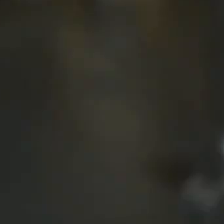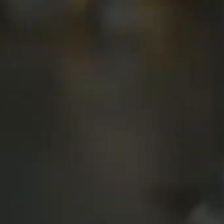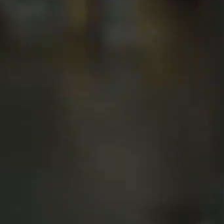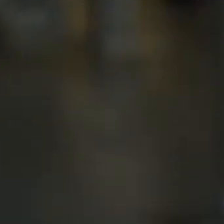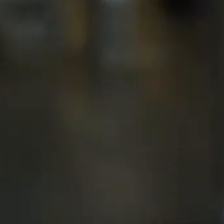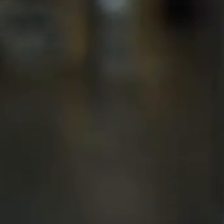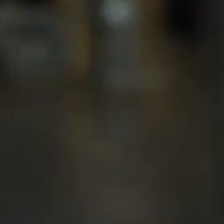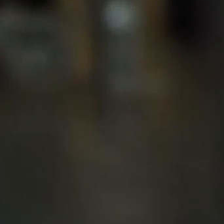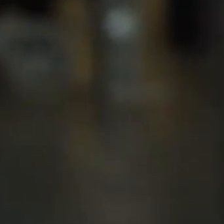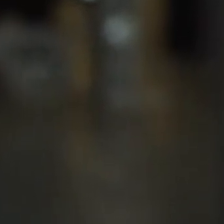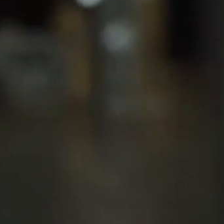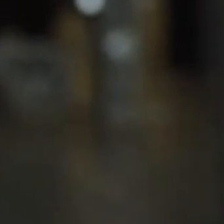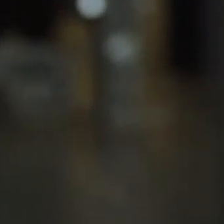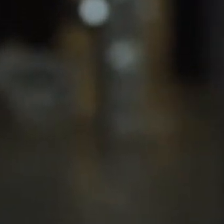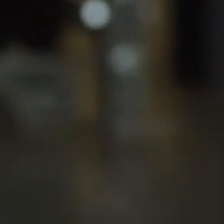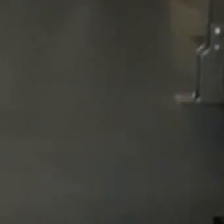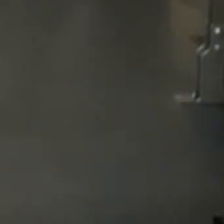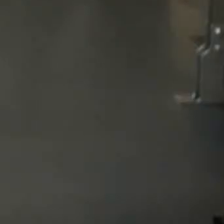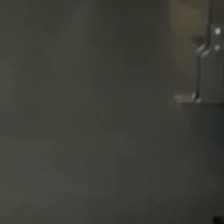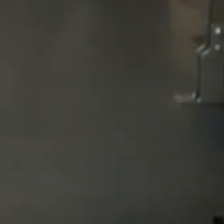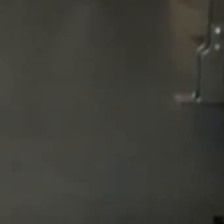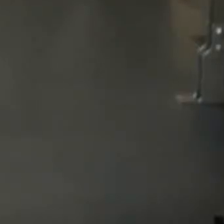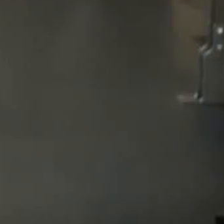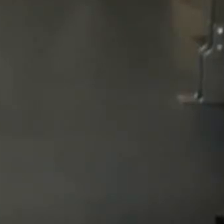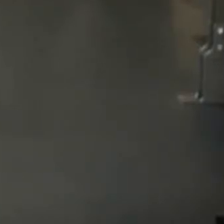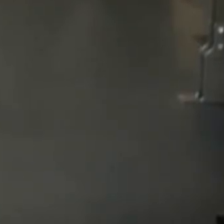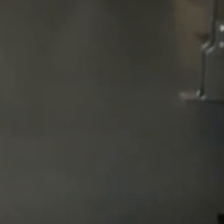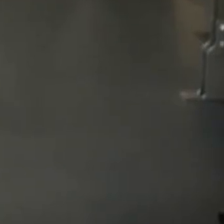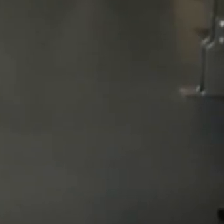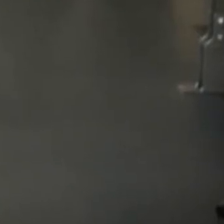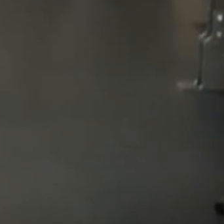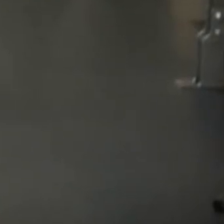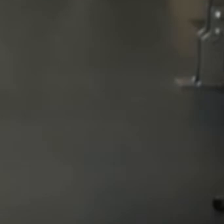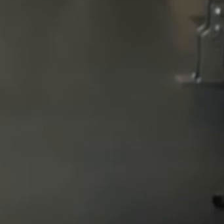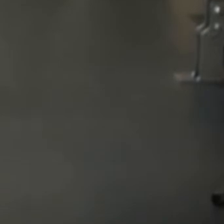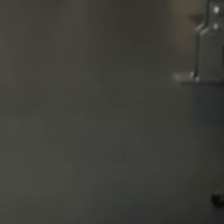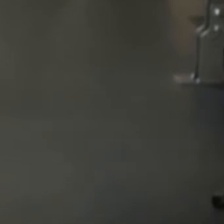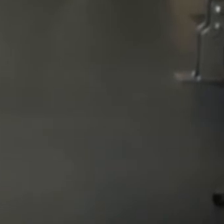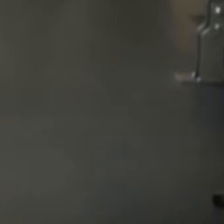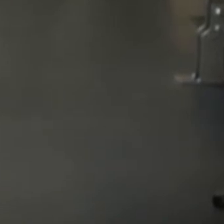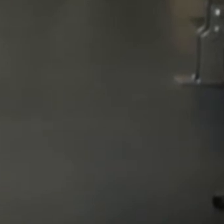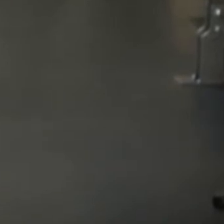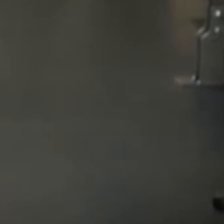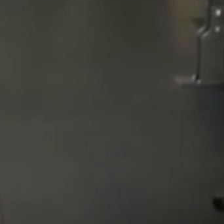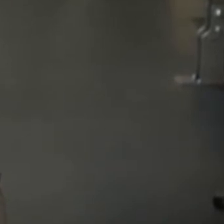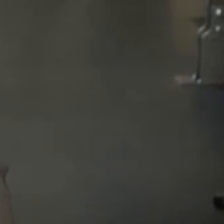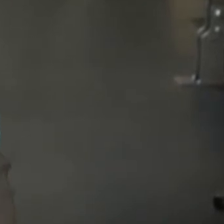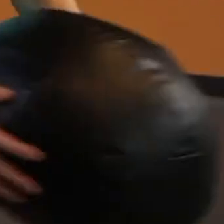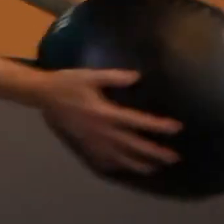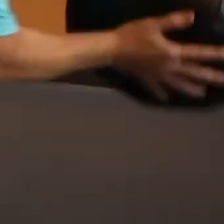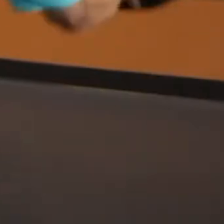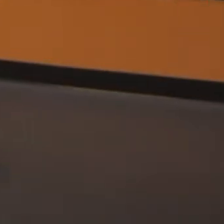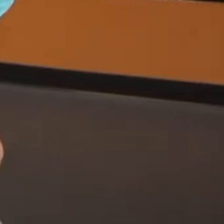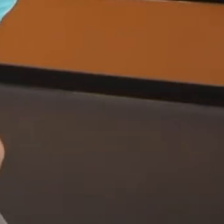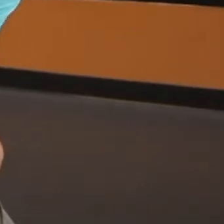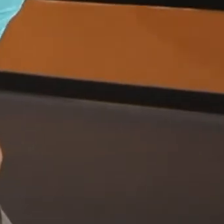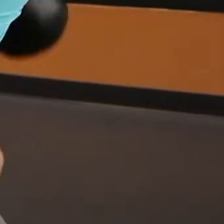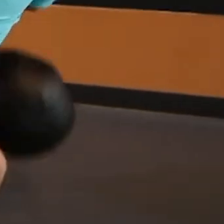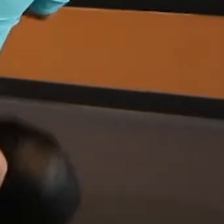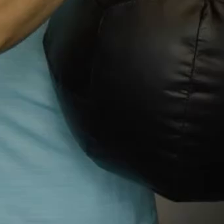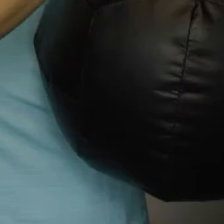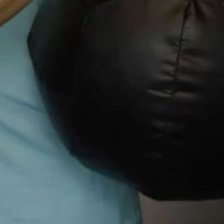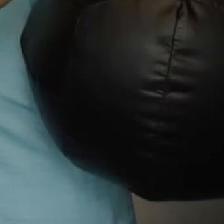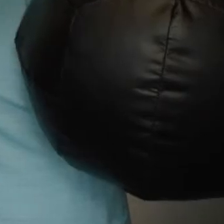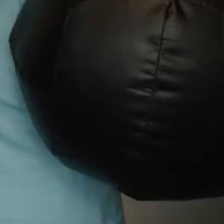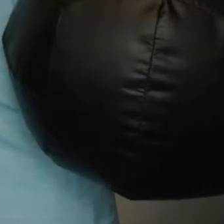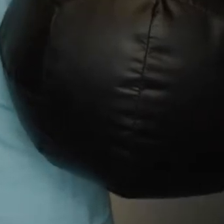whole body approach to an athlete. The Hybl Center has everything you could ever want as far as an athlete or an active person, as far as equipment,